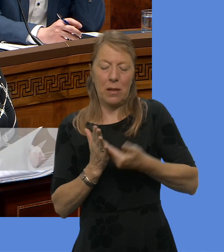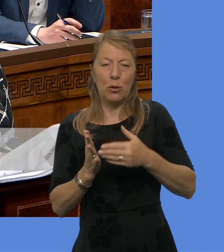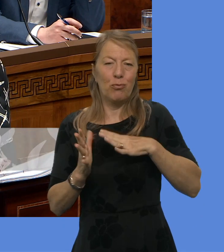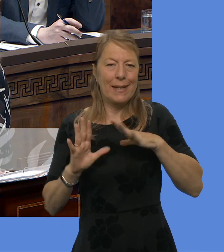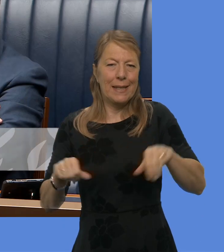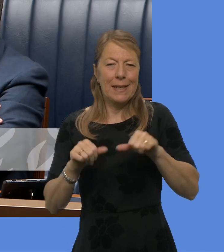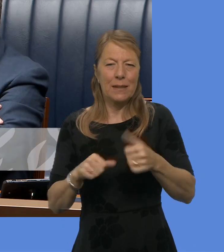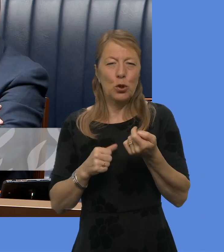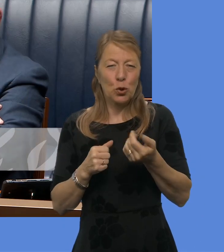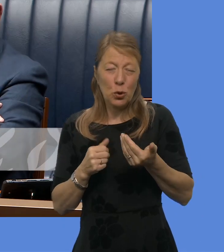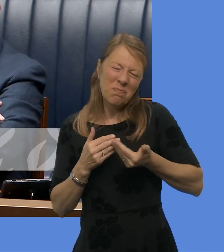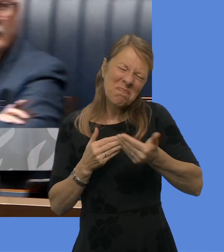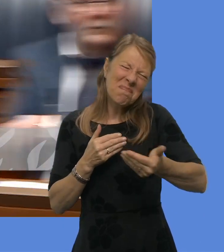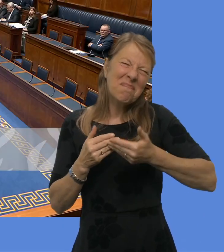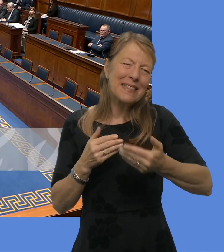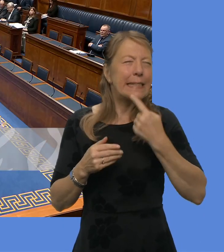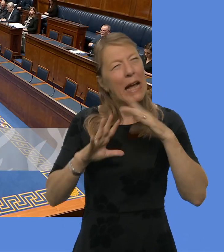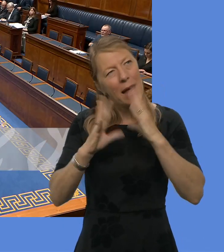18 months. Trevor Clark.